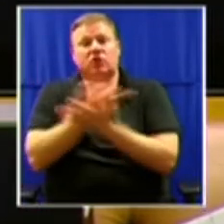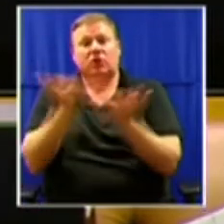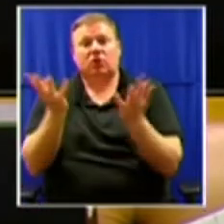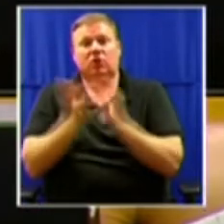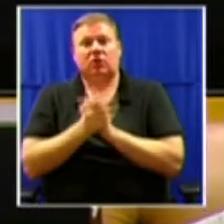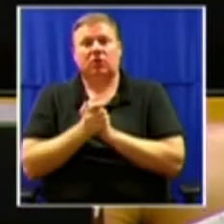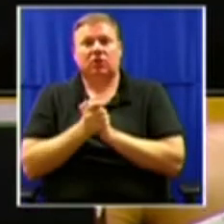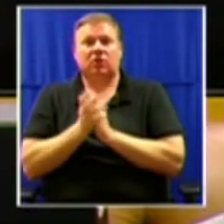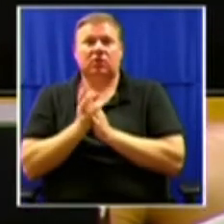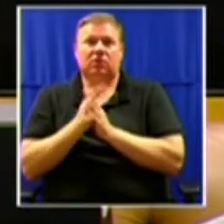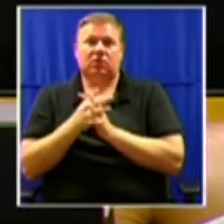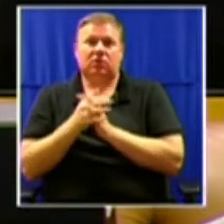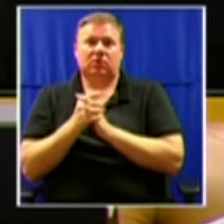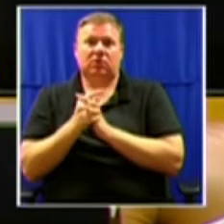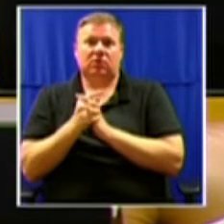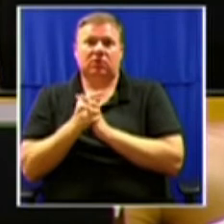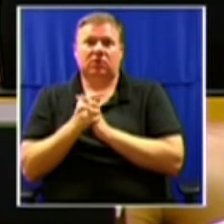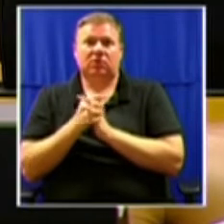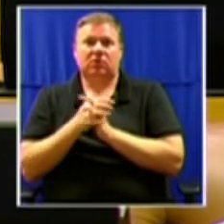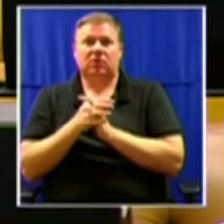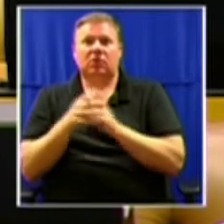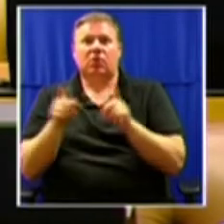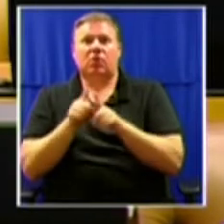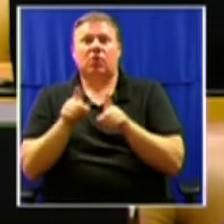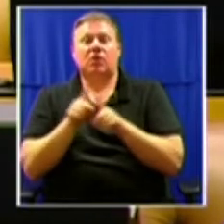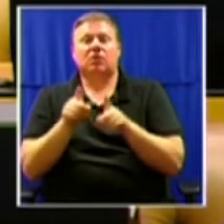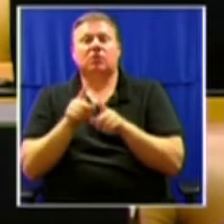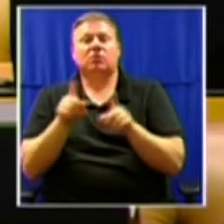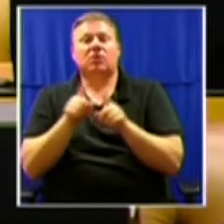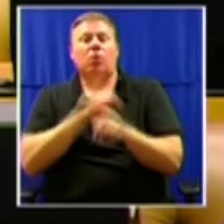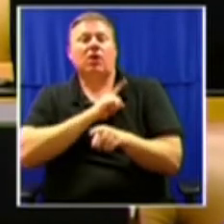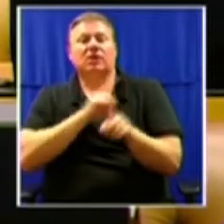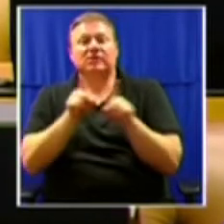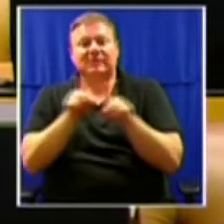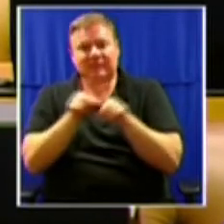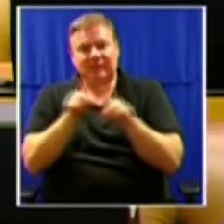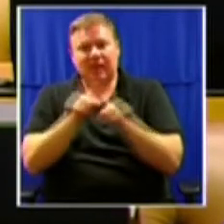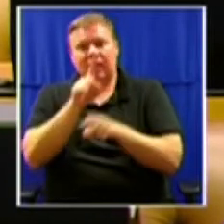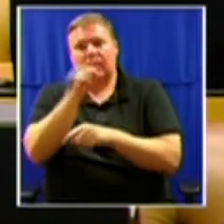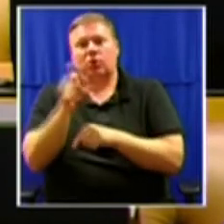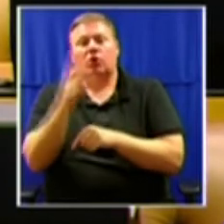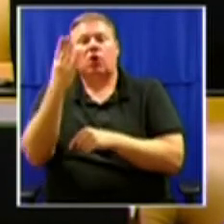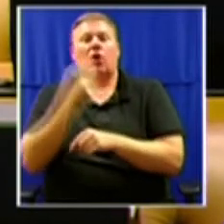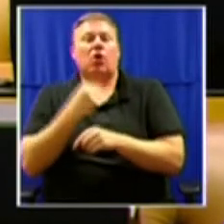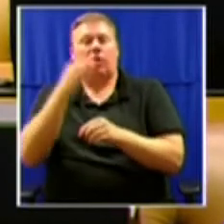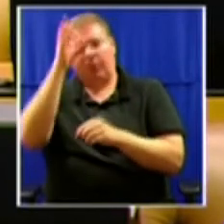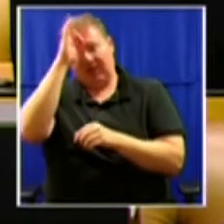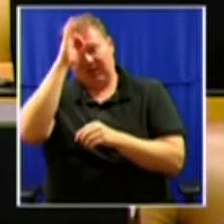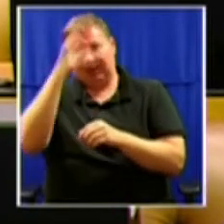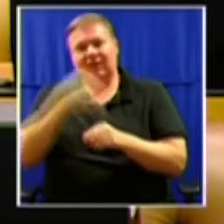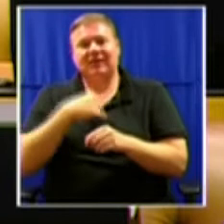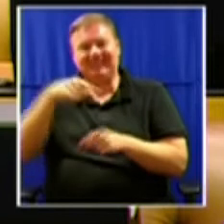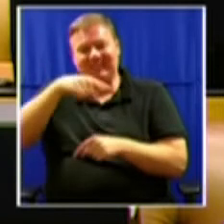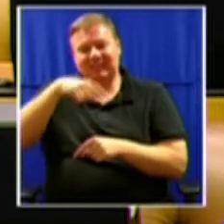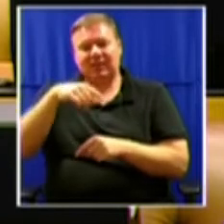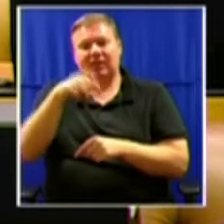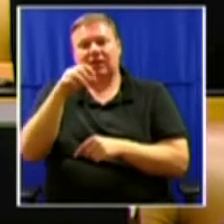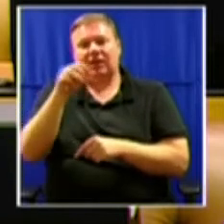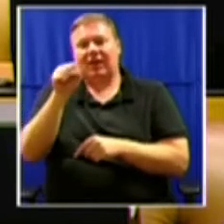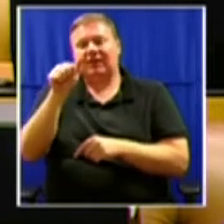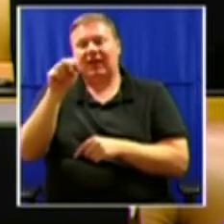asked about the police. Since this is our sister organization that we work together with,